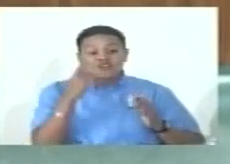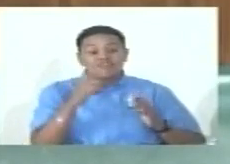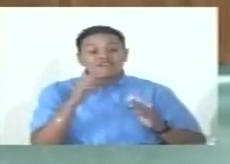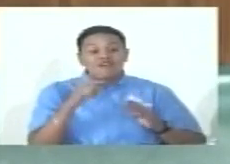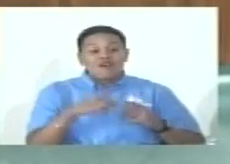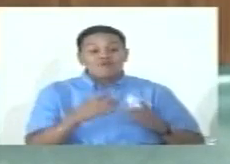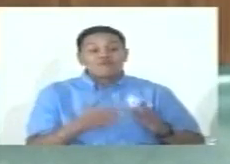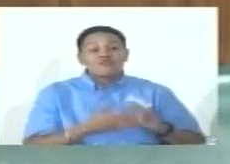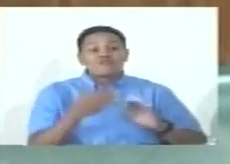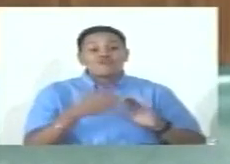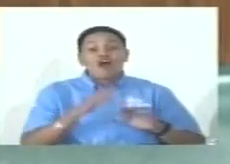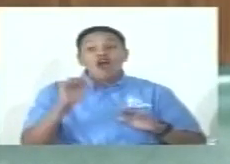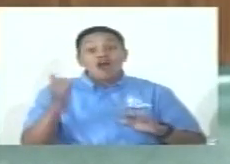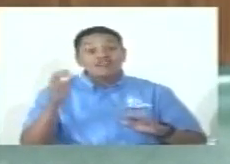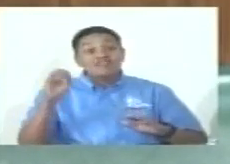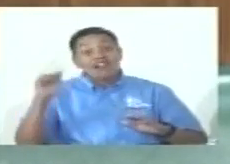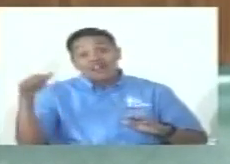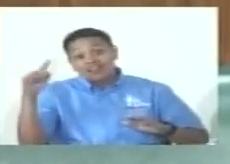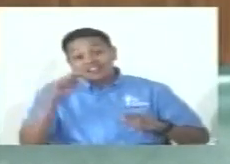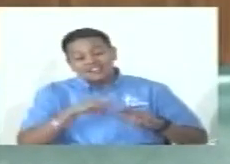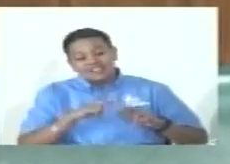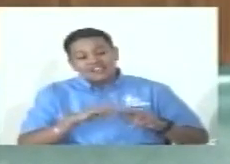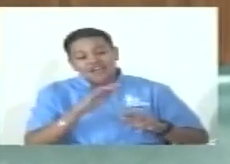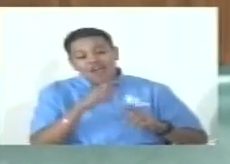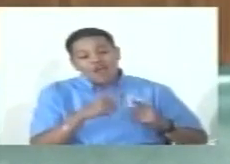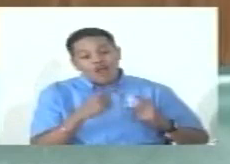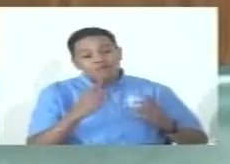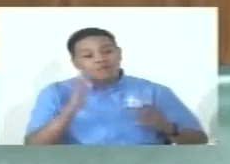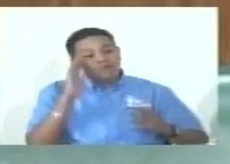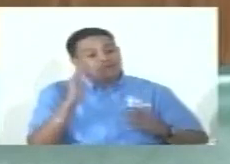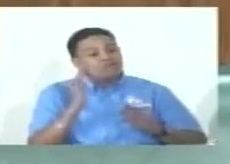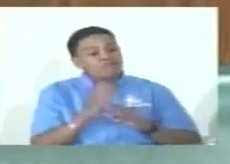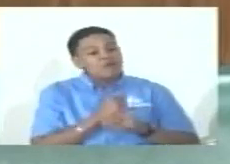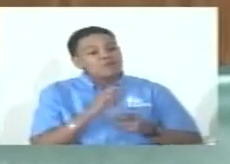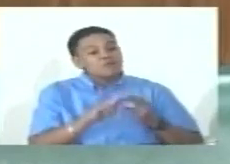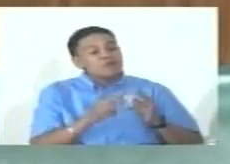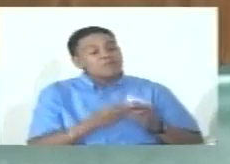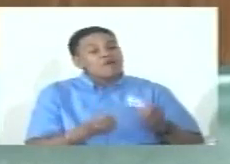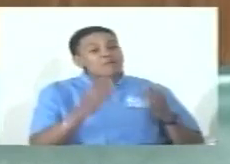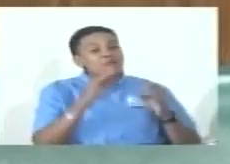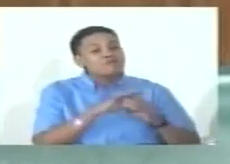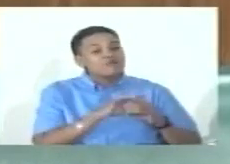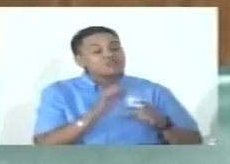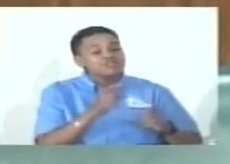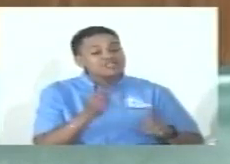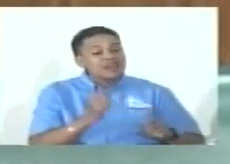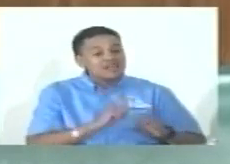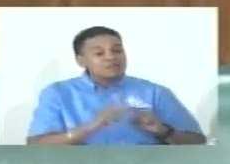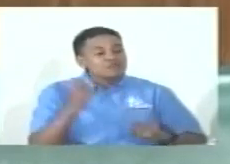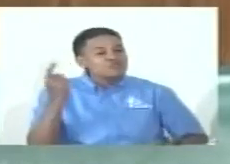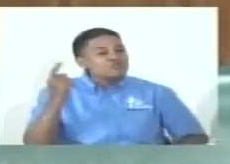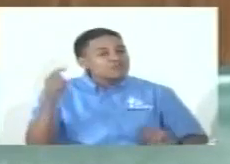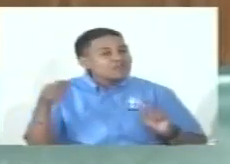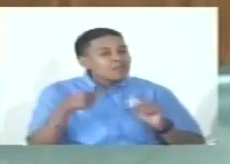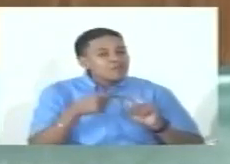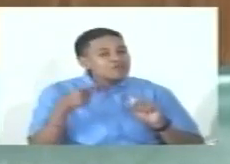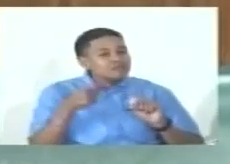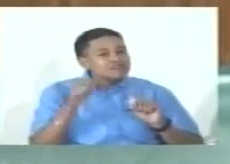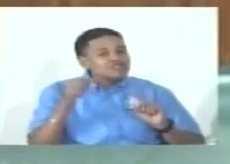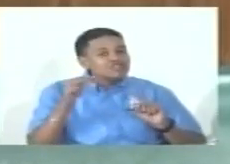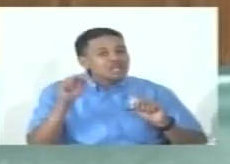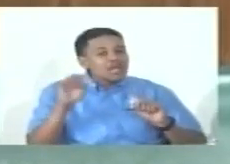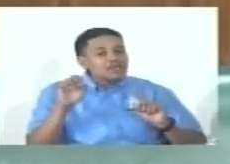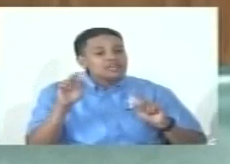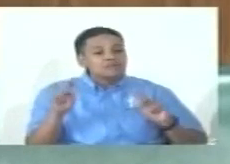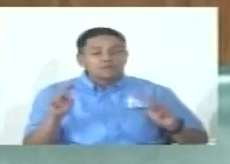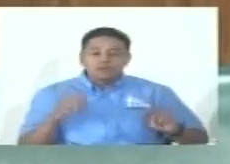seats, our opponent would have won with the number of votes. But there must be something about Shahine that